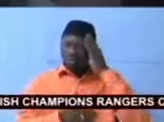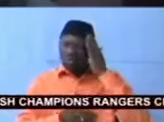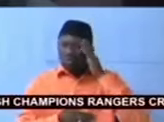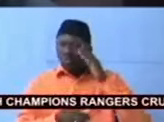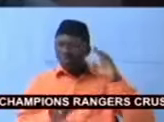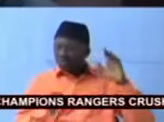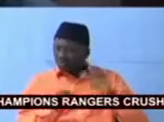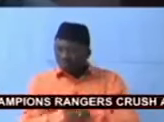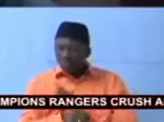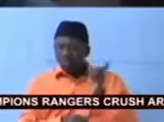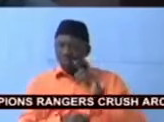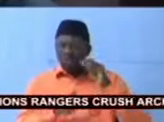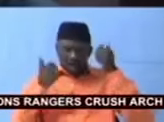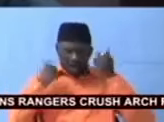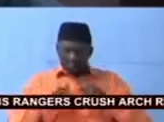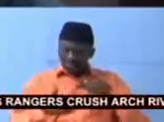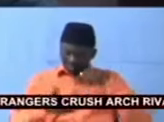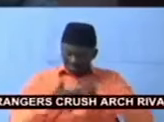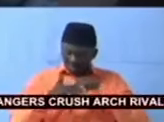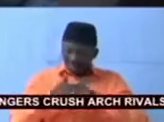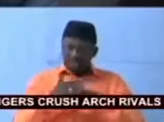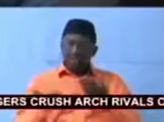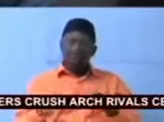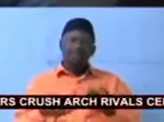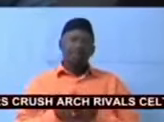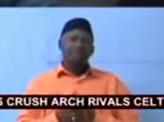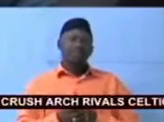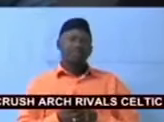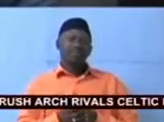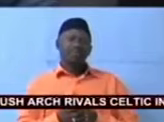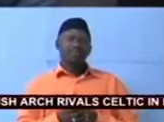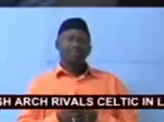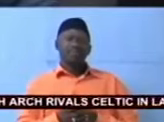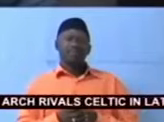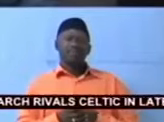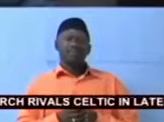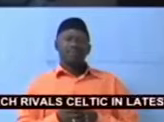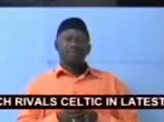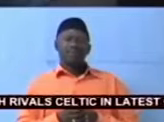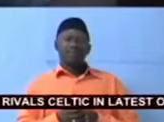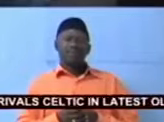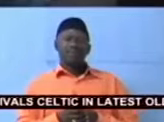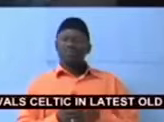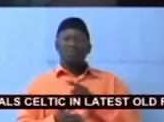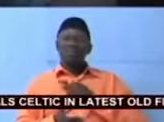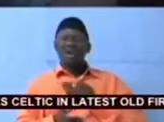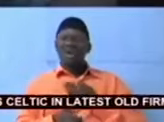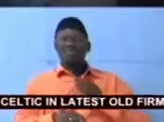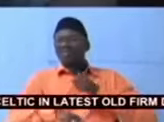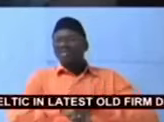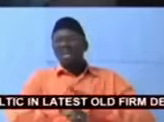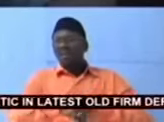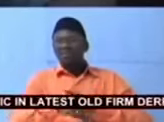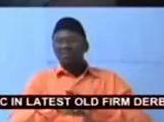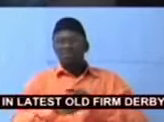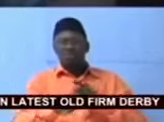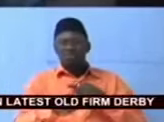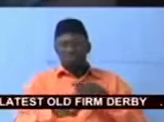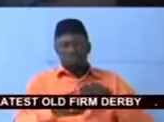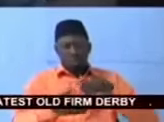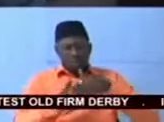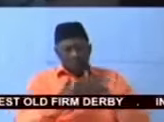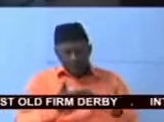There was no time at all to open the file and then go over the file. Because,